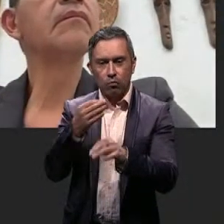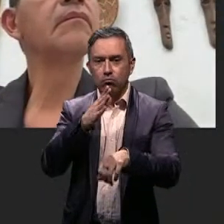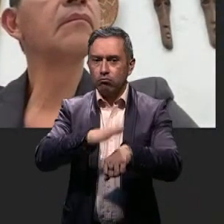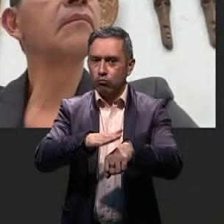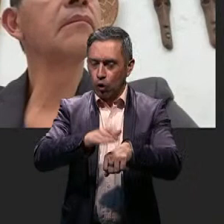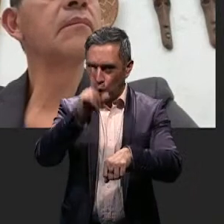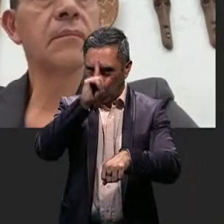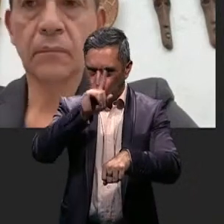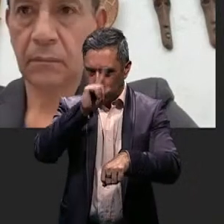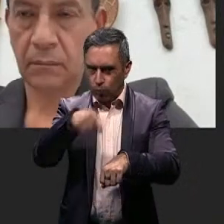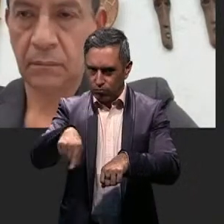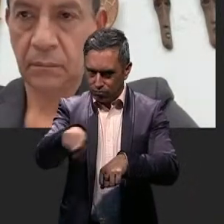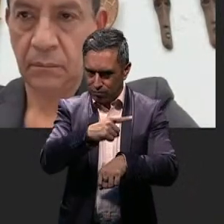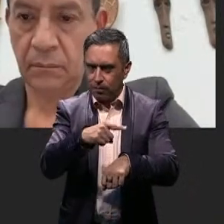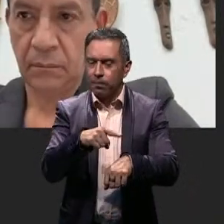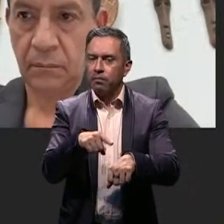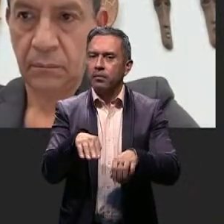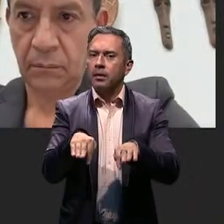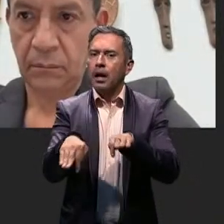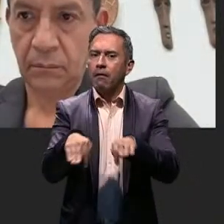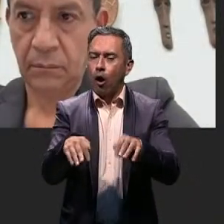Eduardo also is